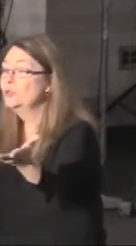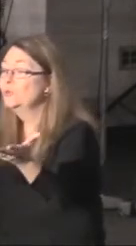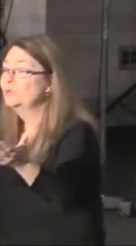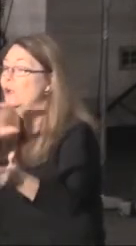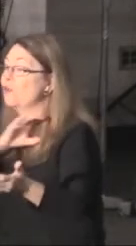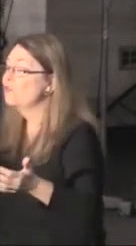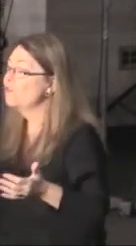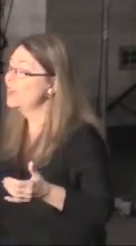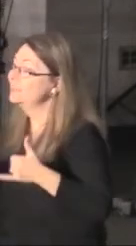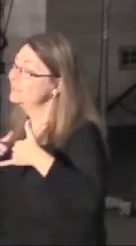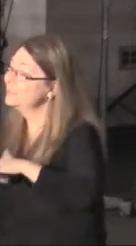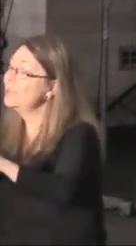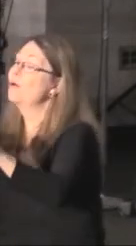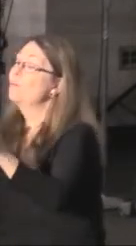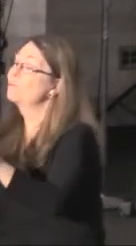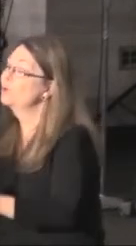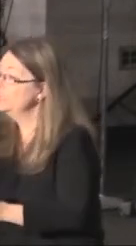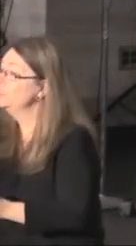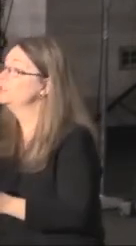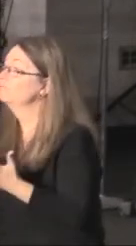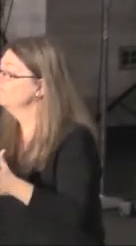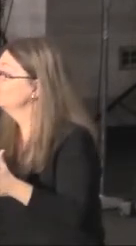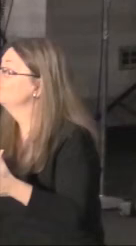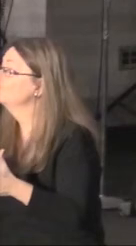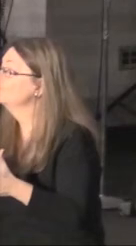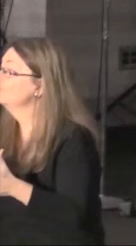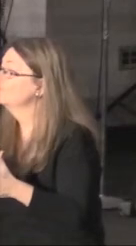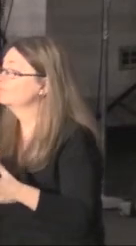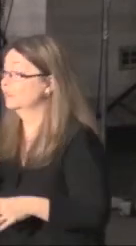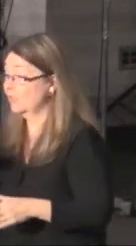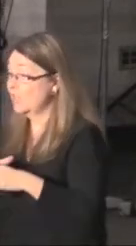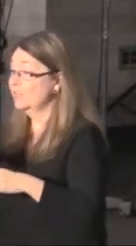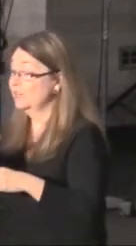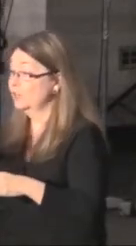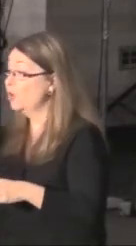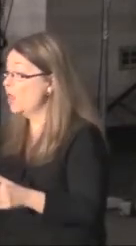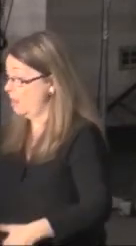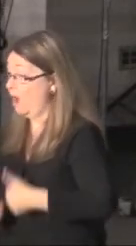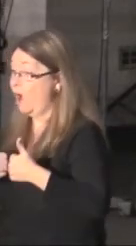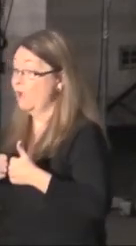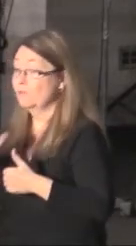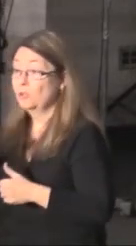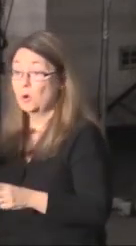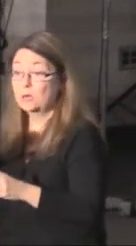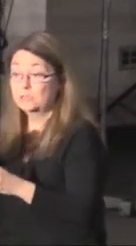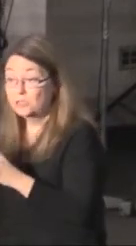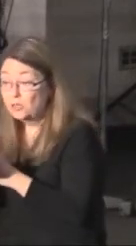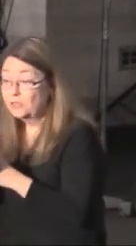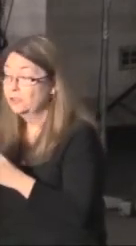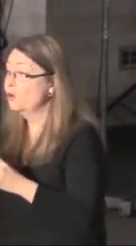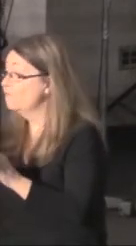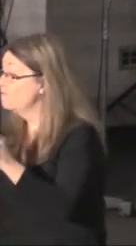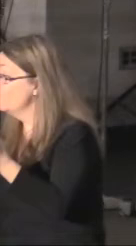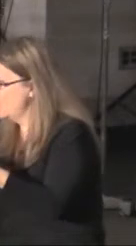Christ still preached here? Is Christ still preached in your life and in your circumstance and with your family?